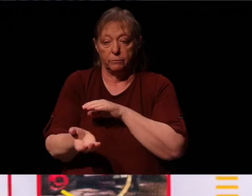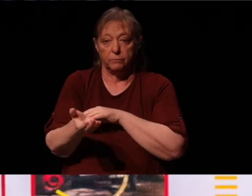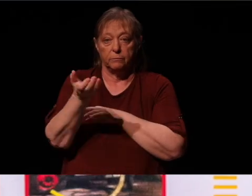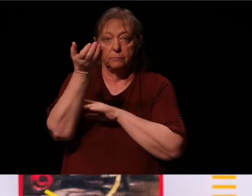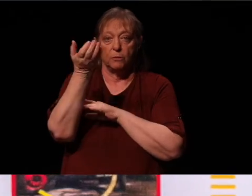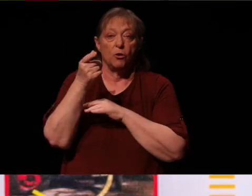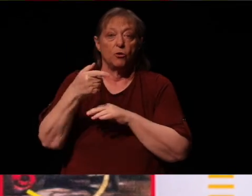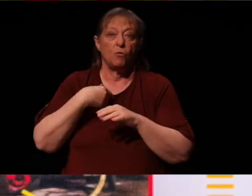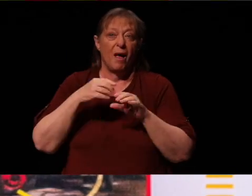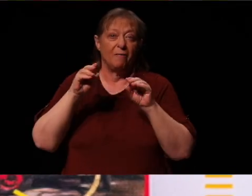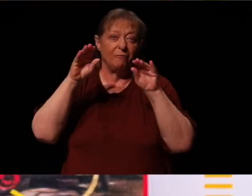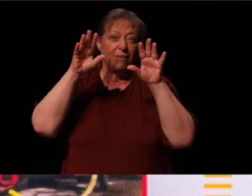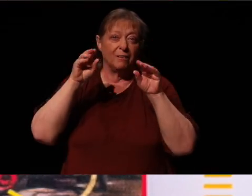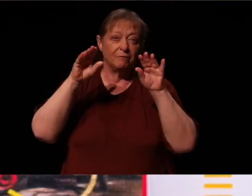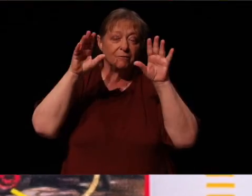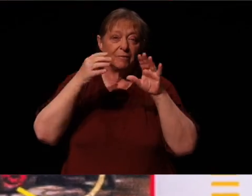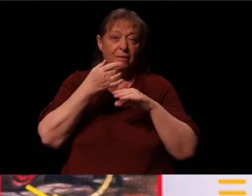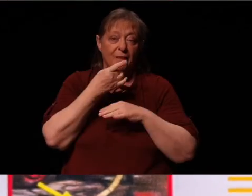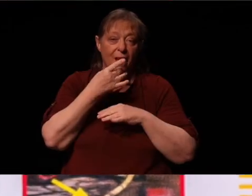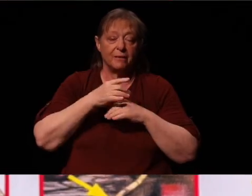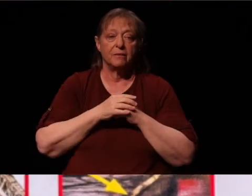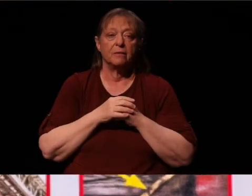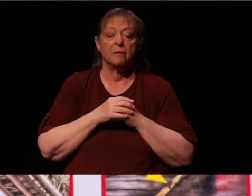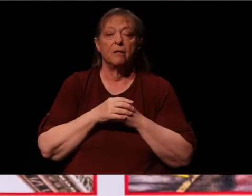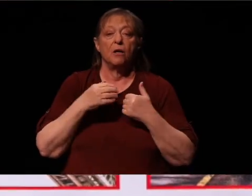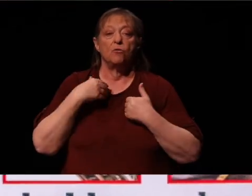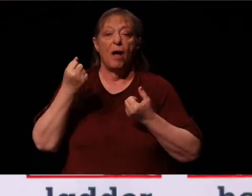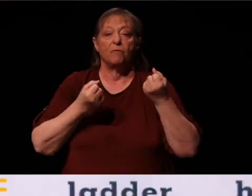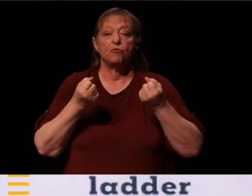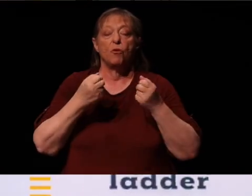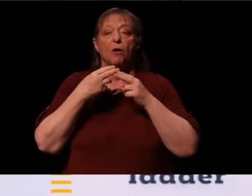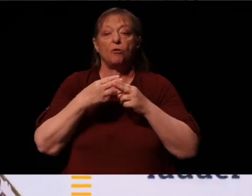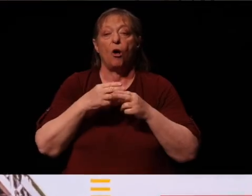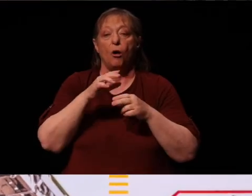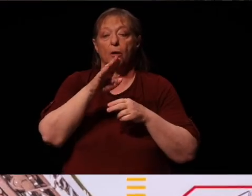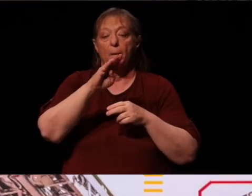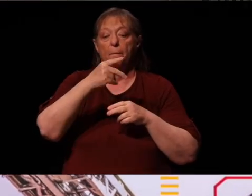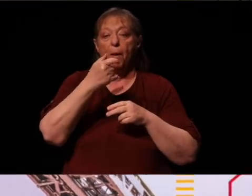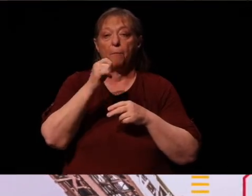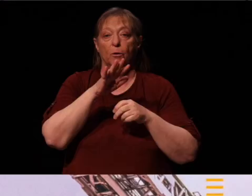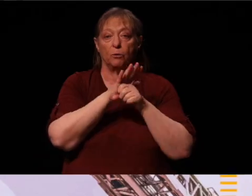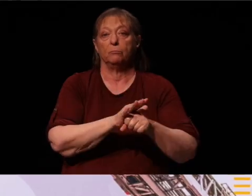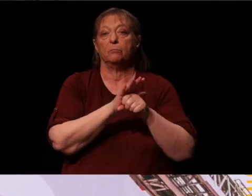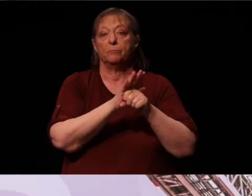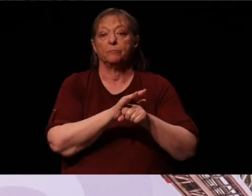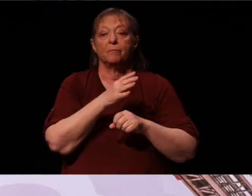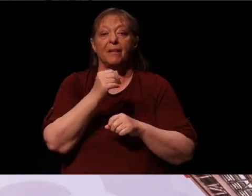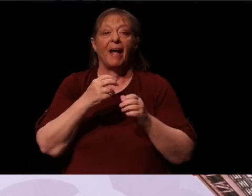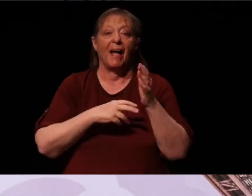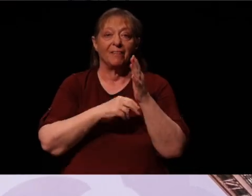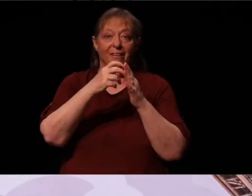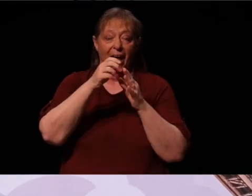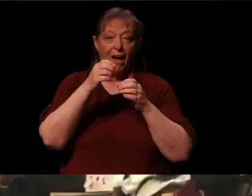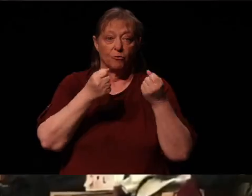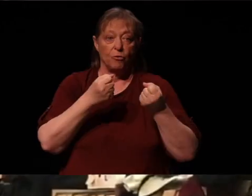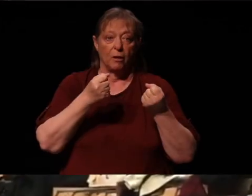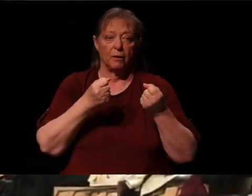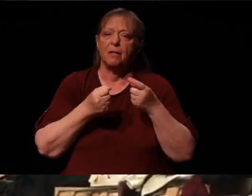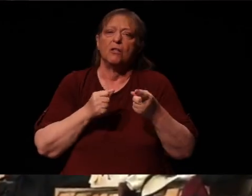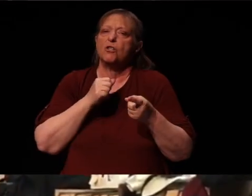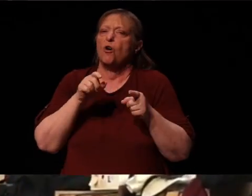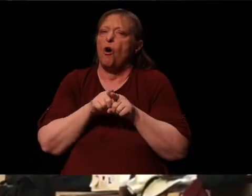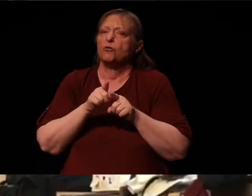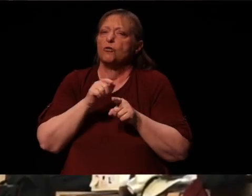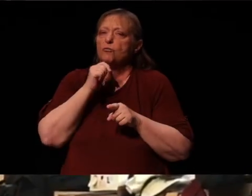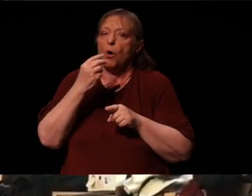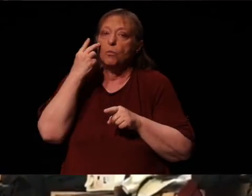have flashing lights. You have a truck called a pumper. And you got a truck called a ladder truck. And what is not